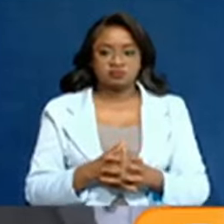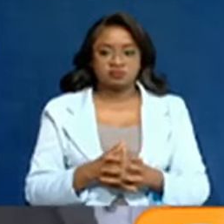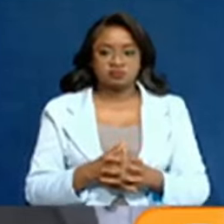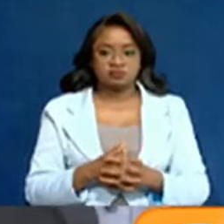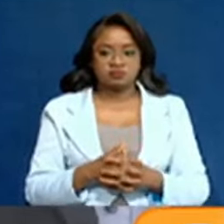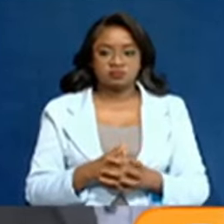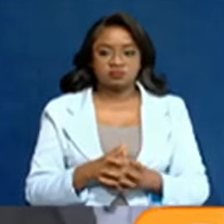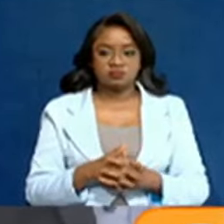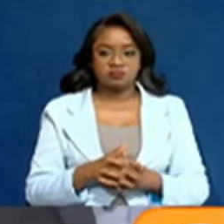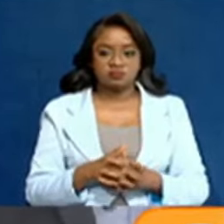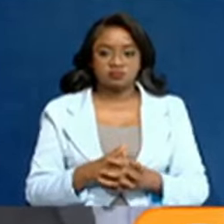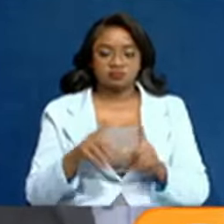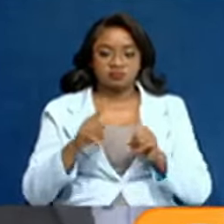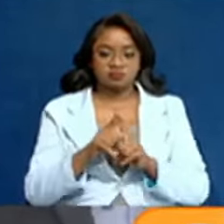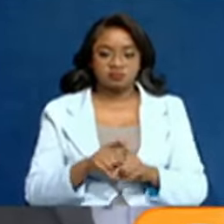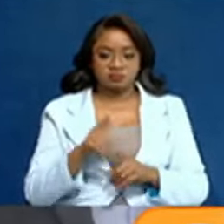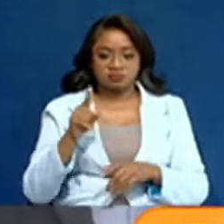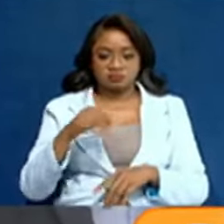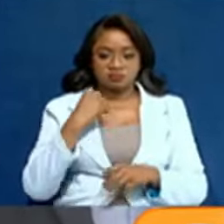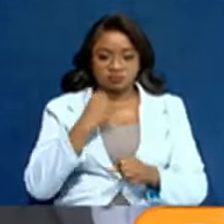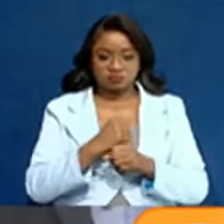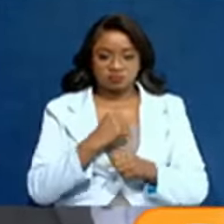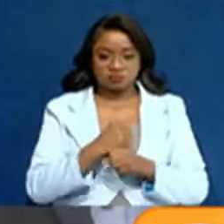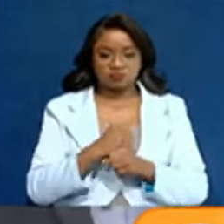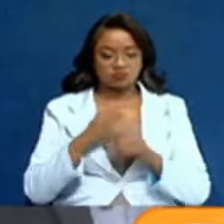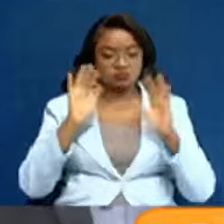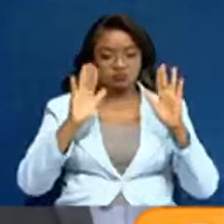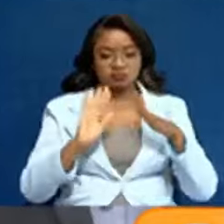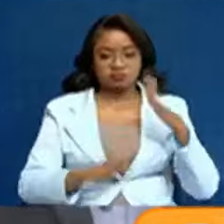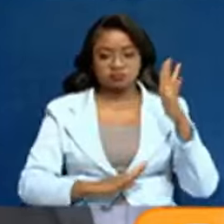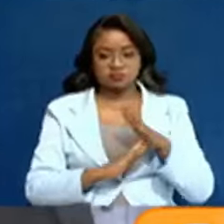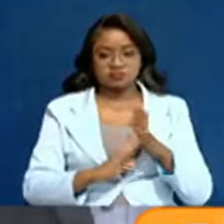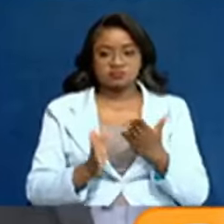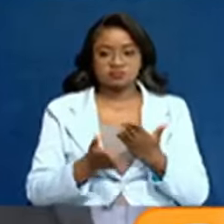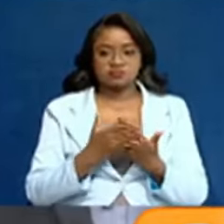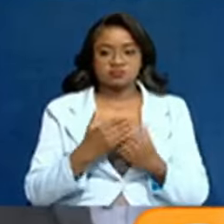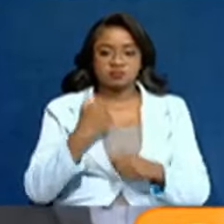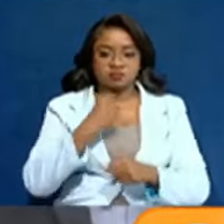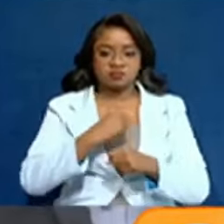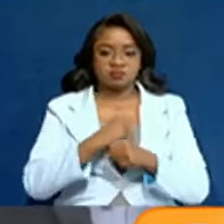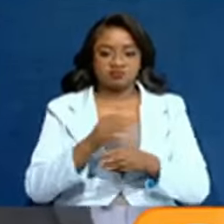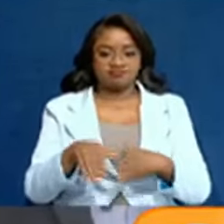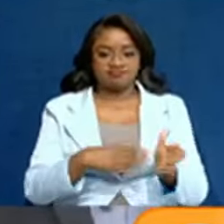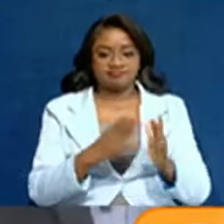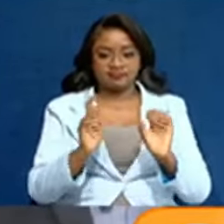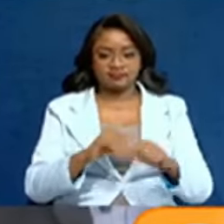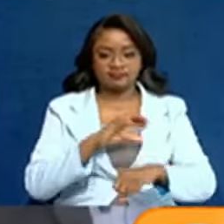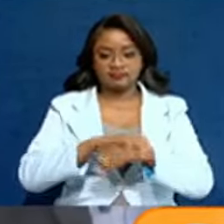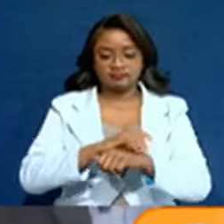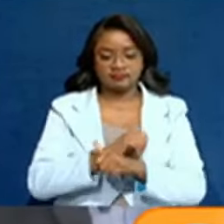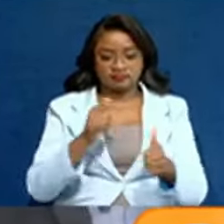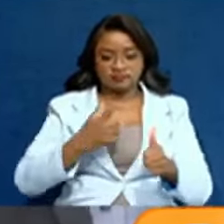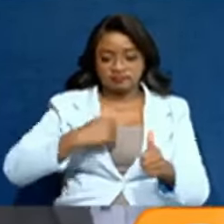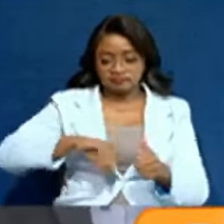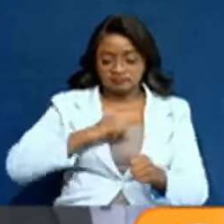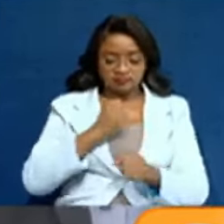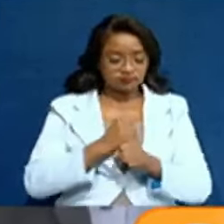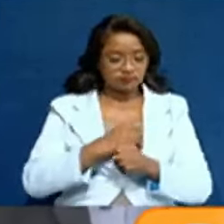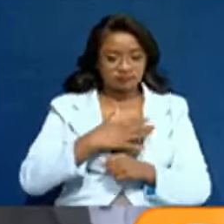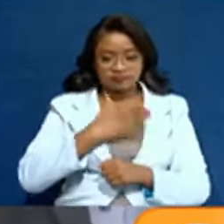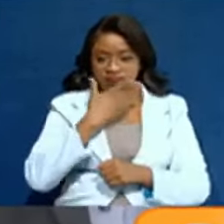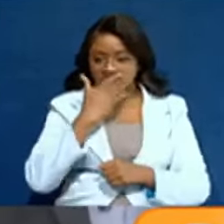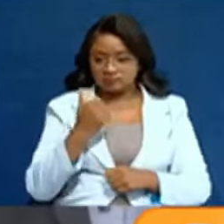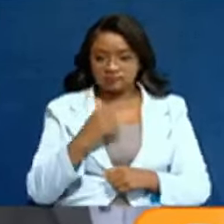be a big part of Kenya's growth and generation of good jobs. So we're doing everything we can to be helpful and relying on